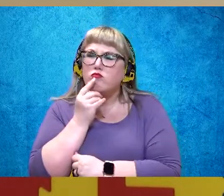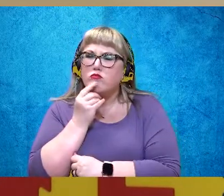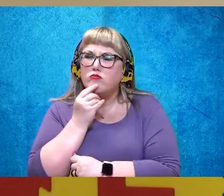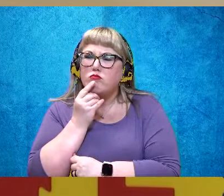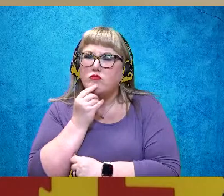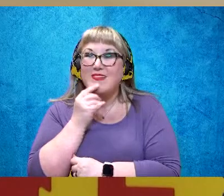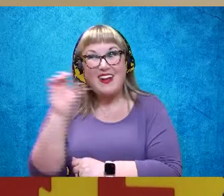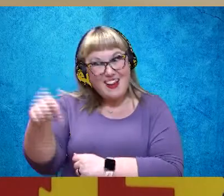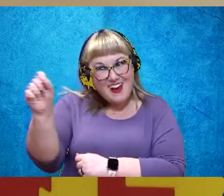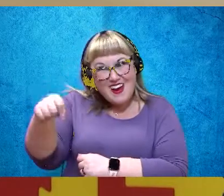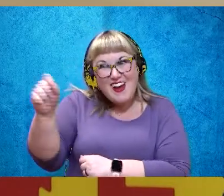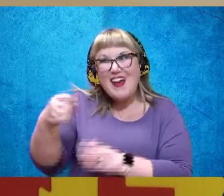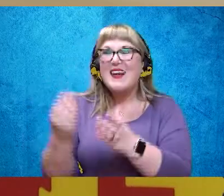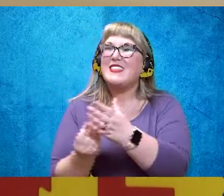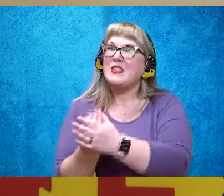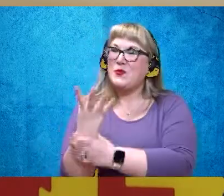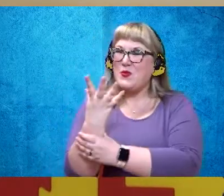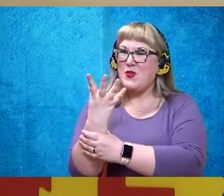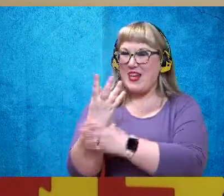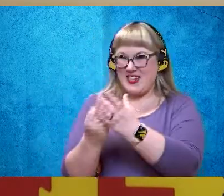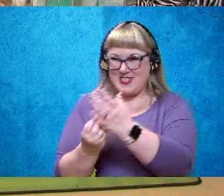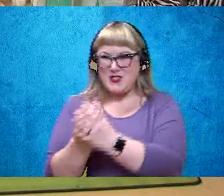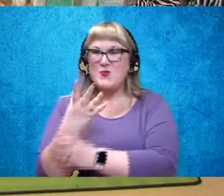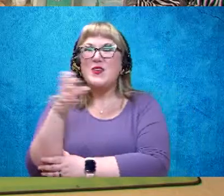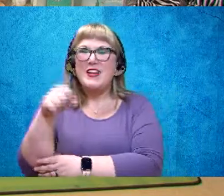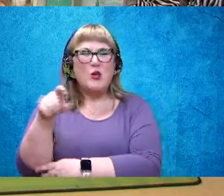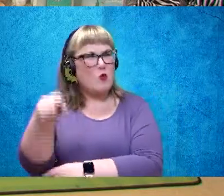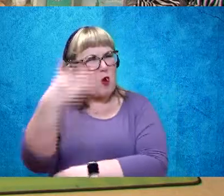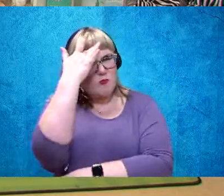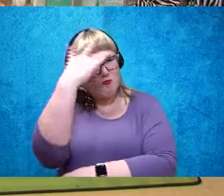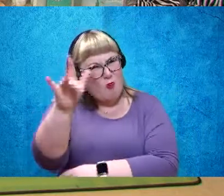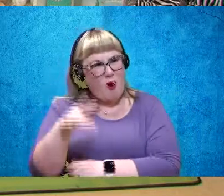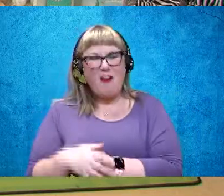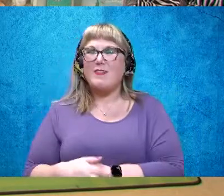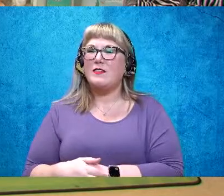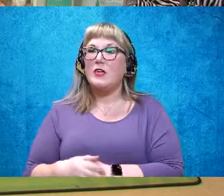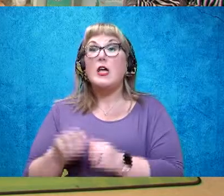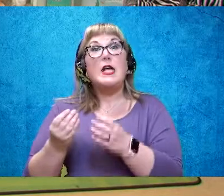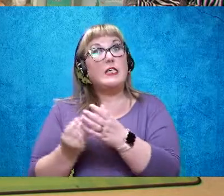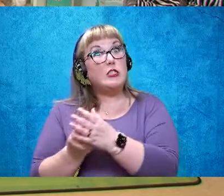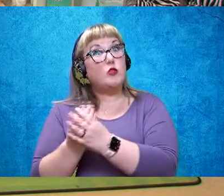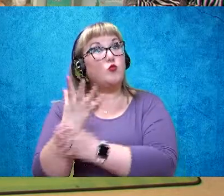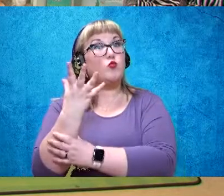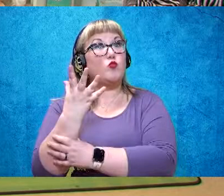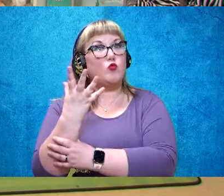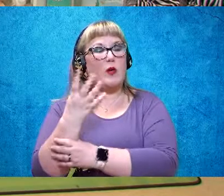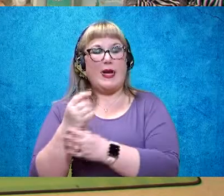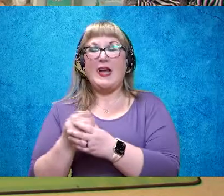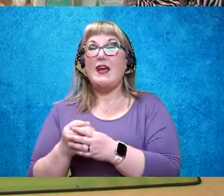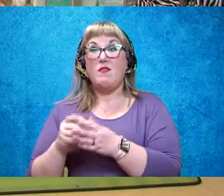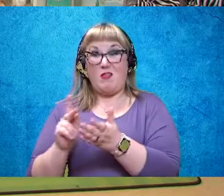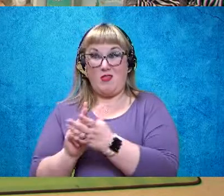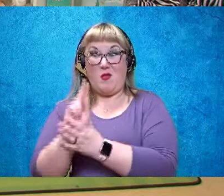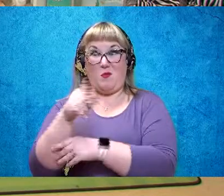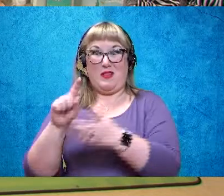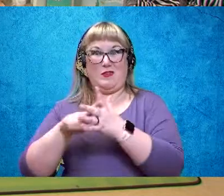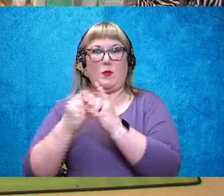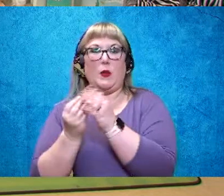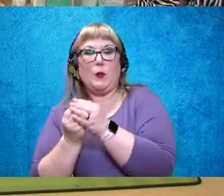got it again! Spring. You guys are so smart. In spring, the plants begin to sprout and grow.